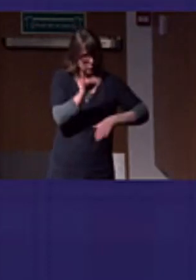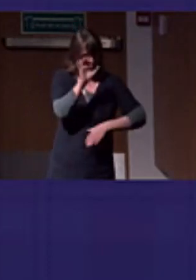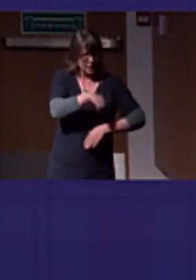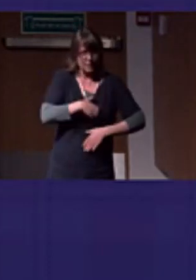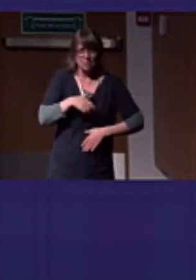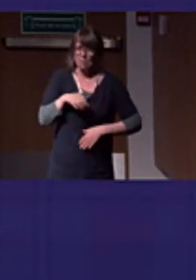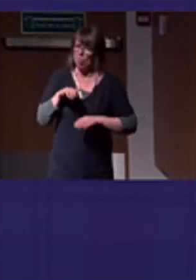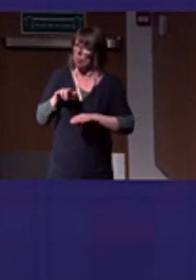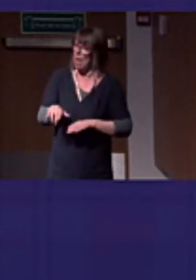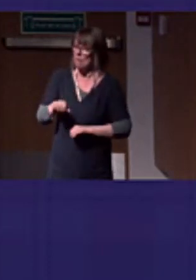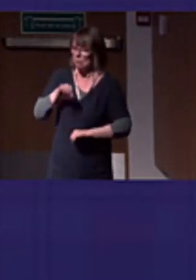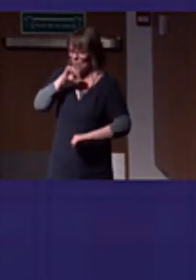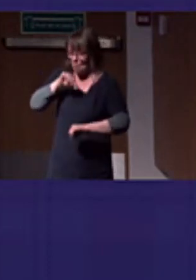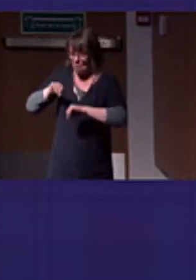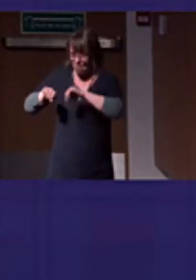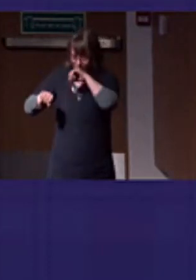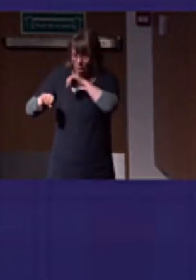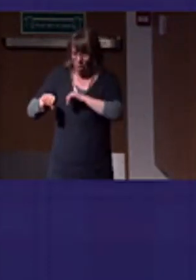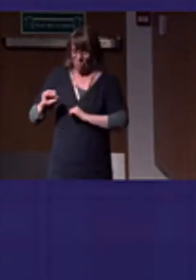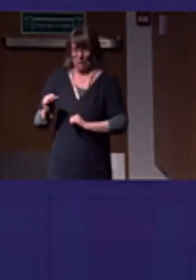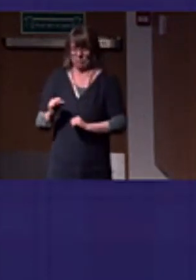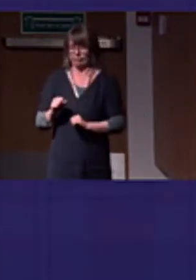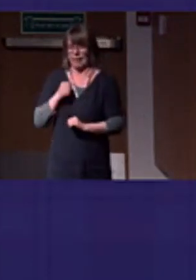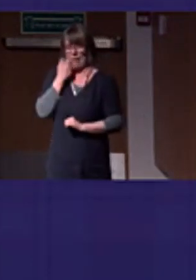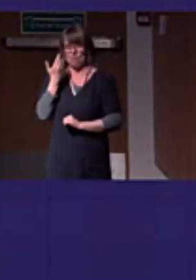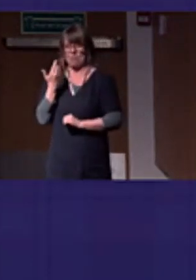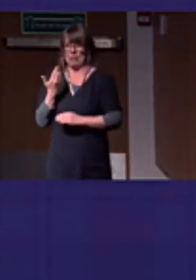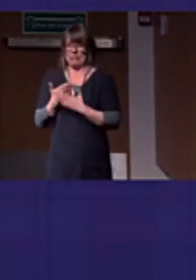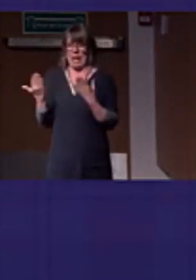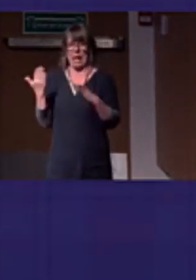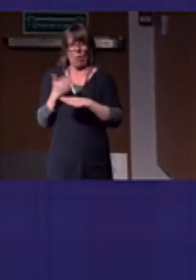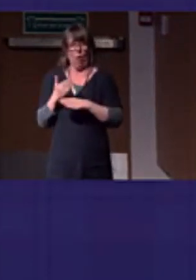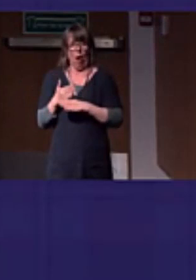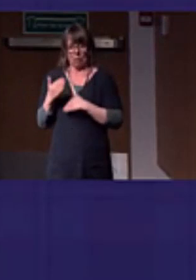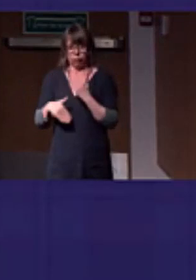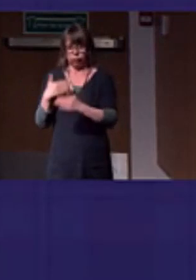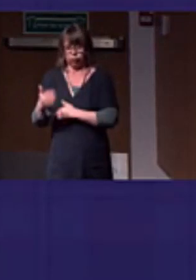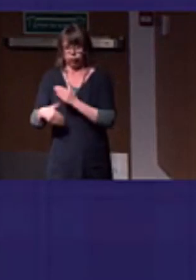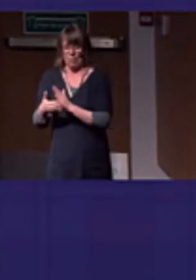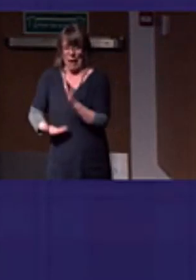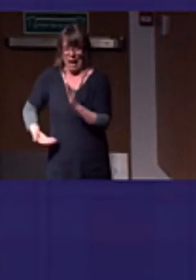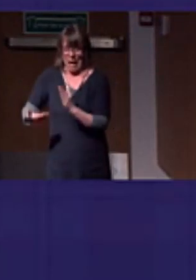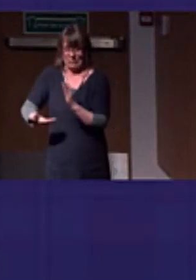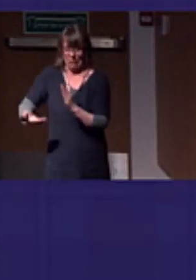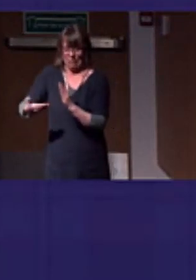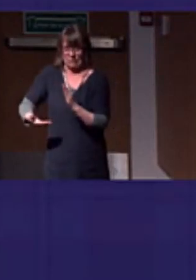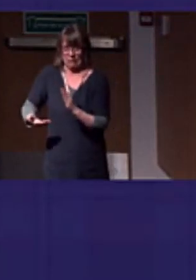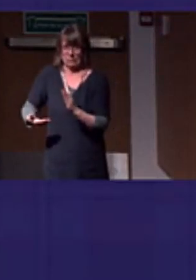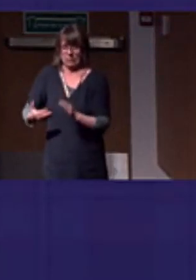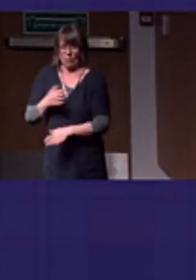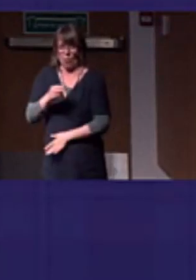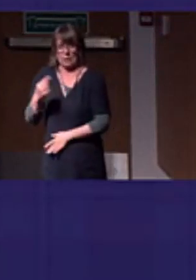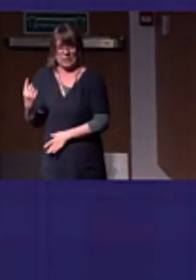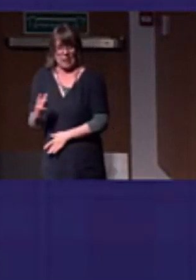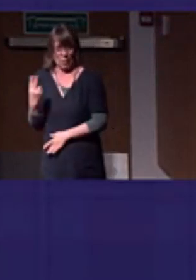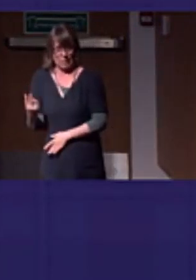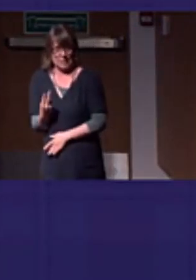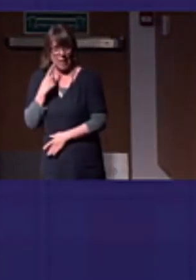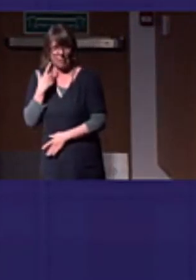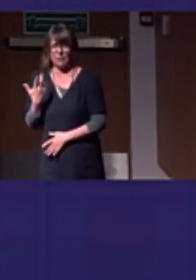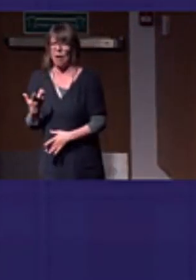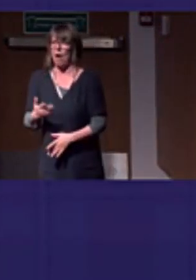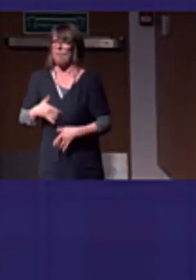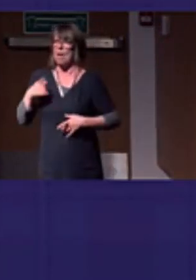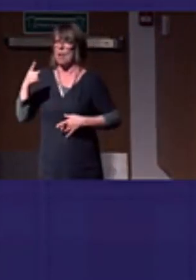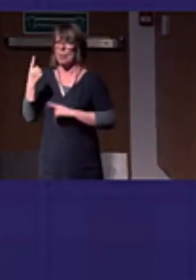heart and soul to this on top of their day job. And this conference does not feel like it was put on by two people and a ragtag, beautiful